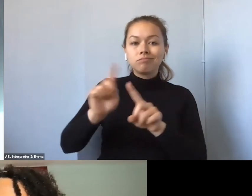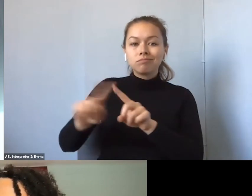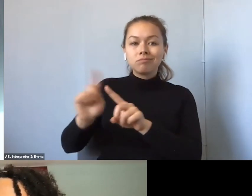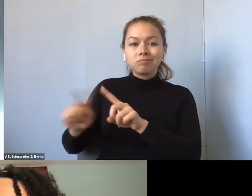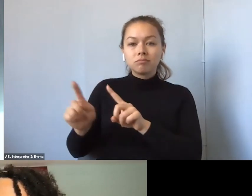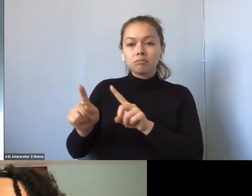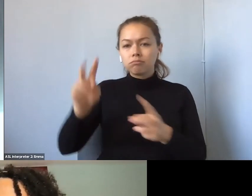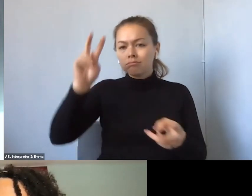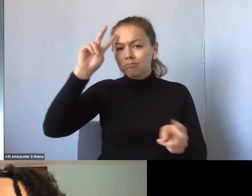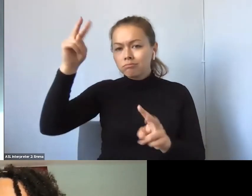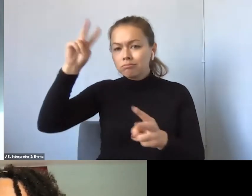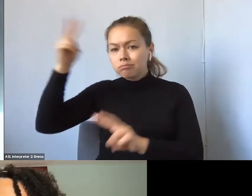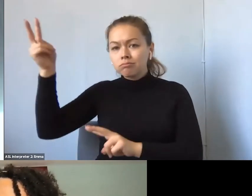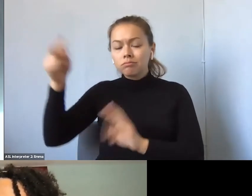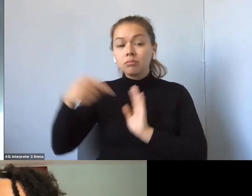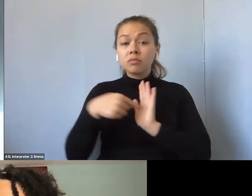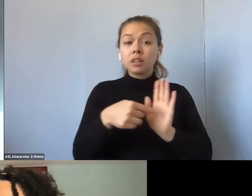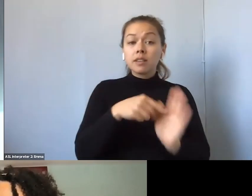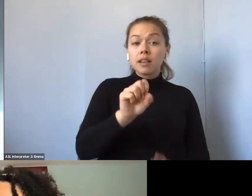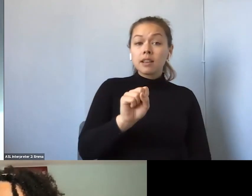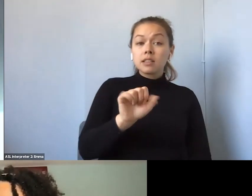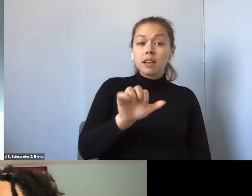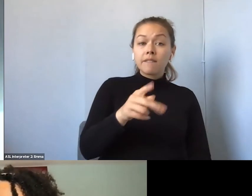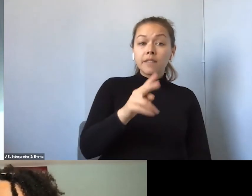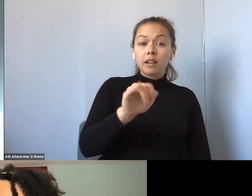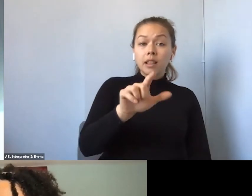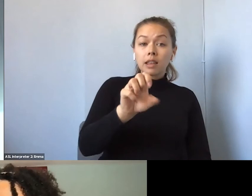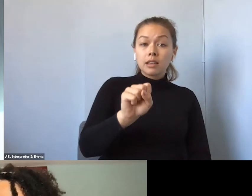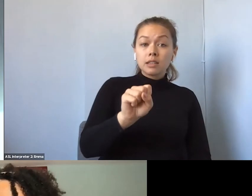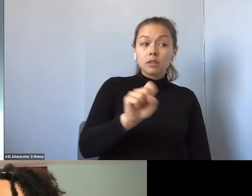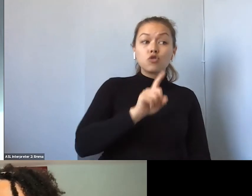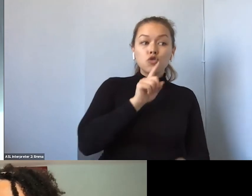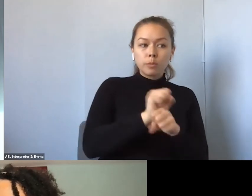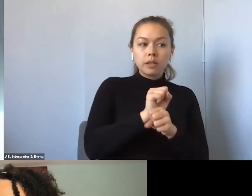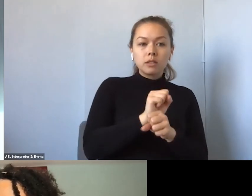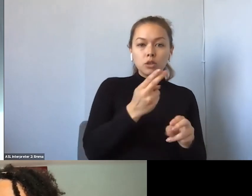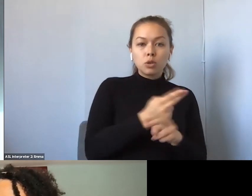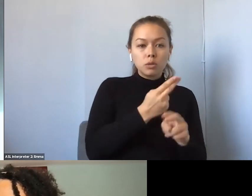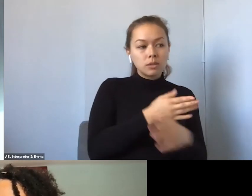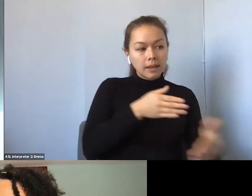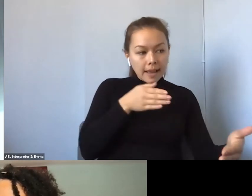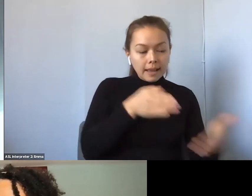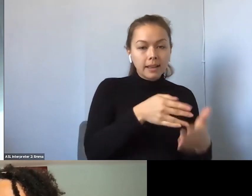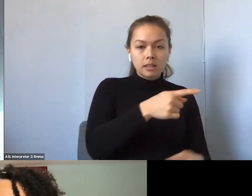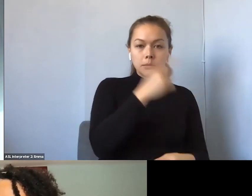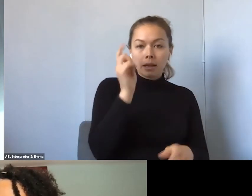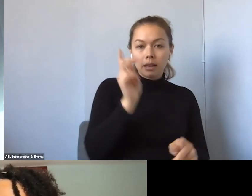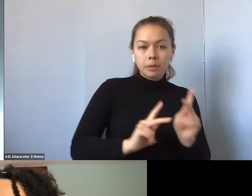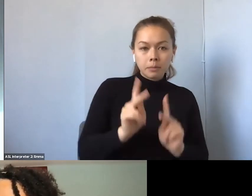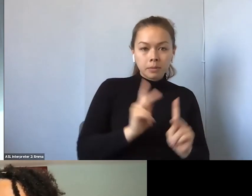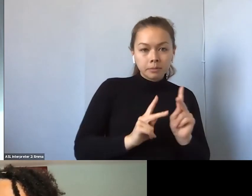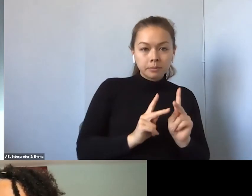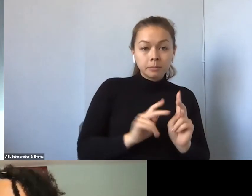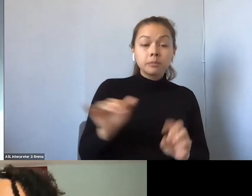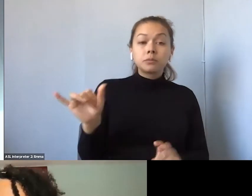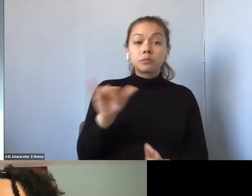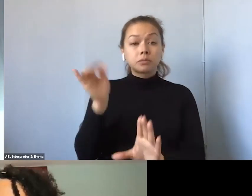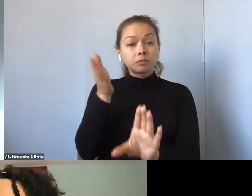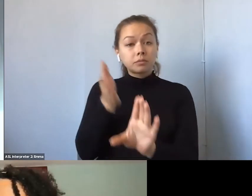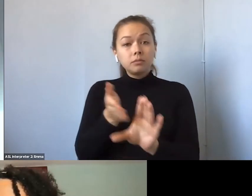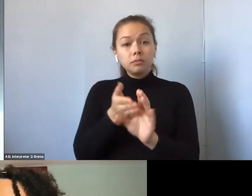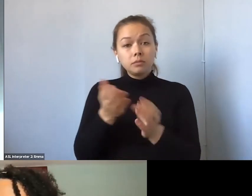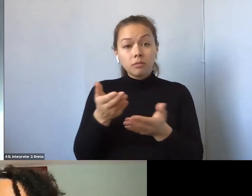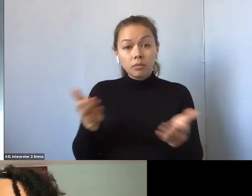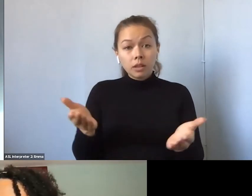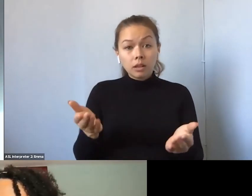can also tell you that psychological misdiagnoses were also used deliberately to misdiagnose a lot of